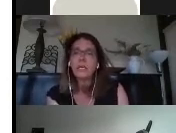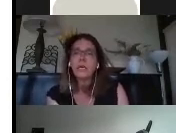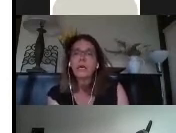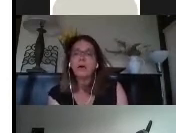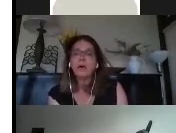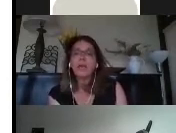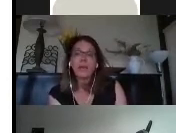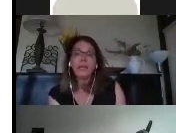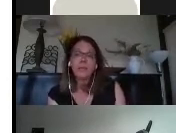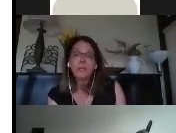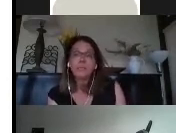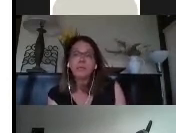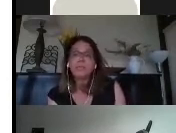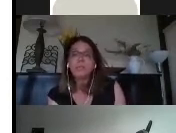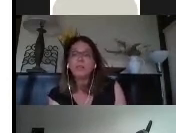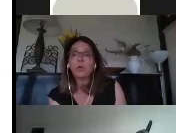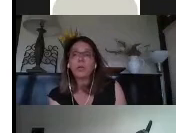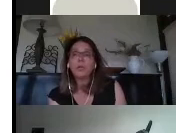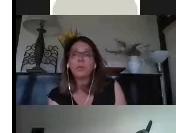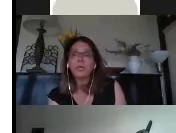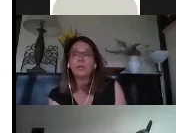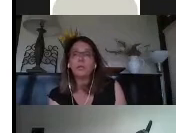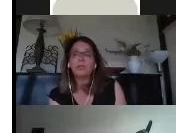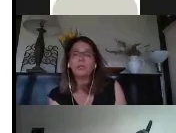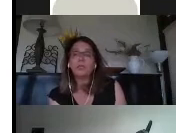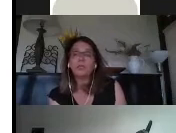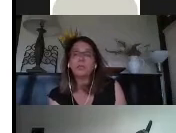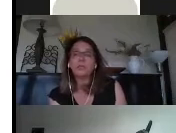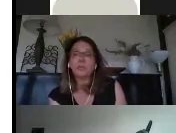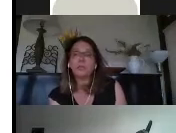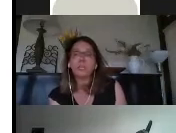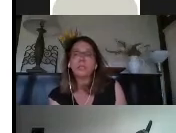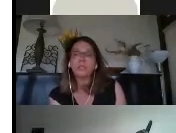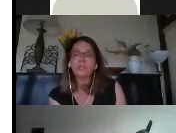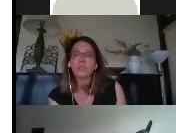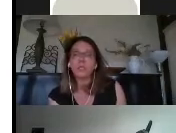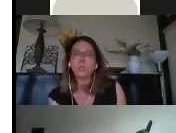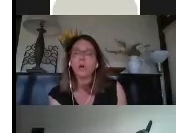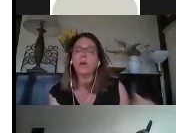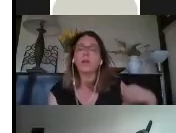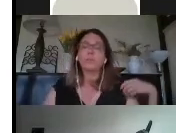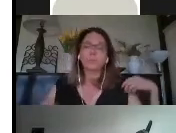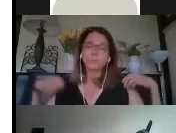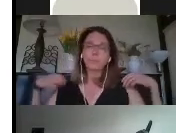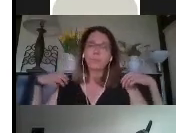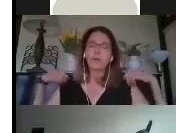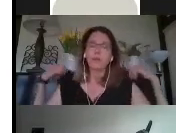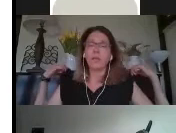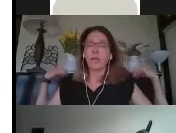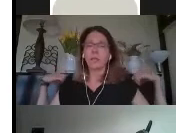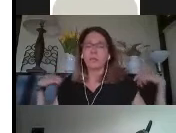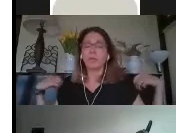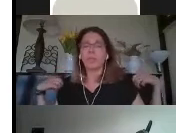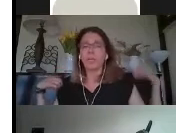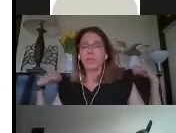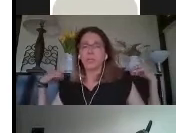lane. And they may experience illegal parking in the bike lane because the cycle track is essentially as wide